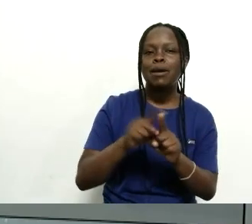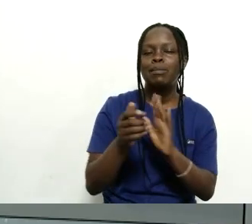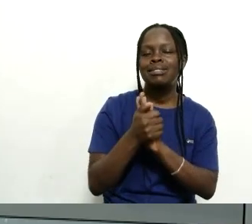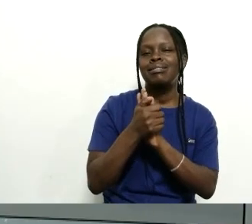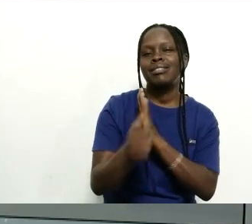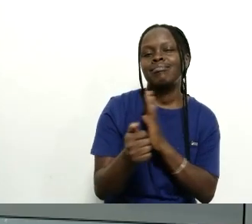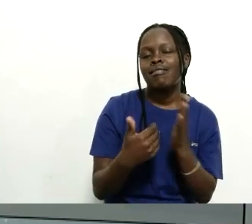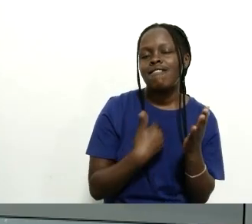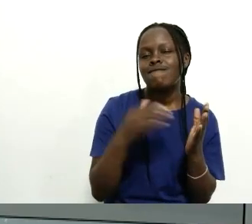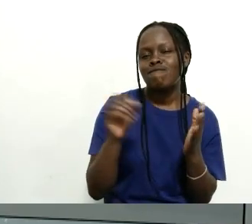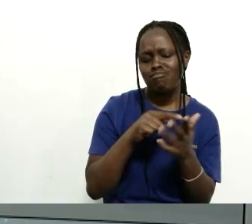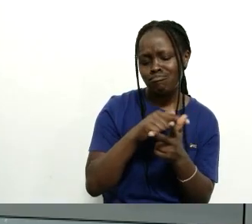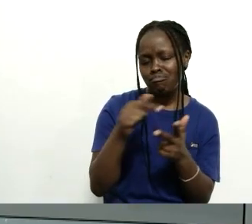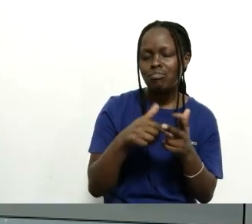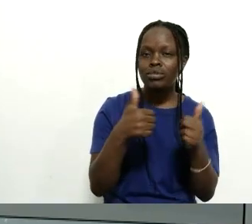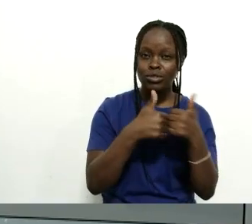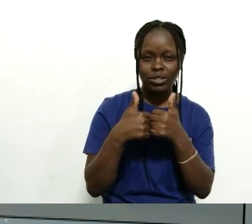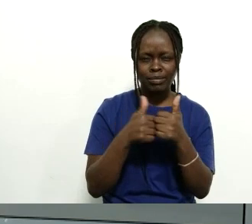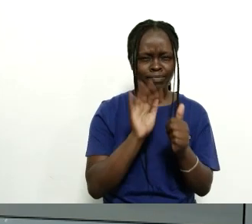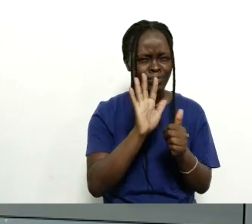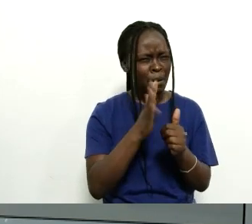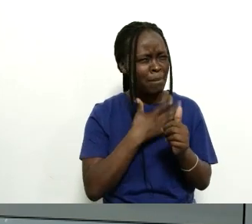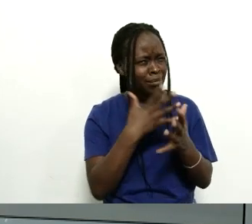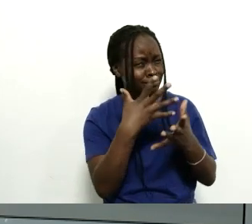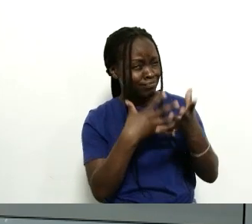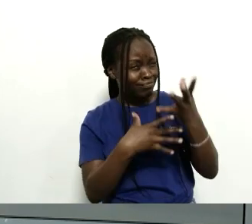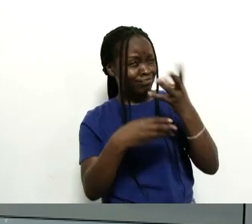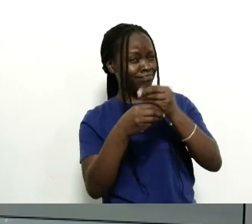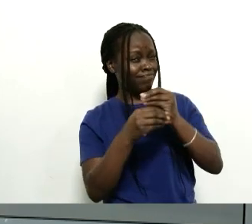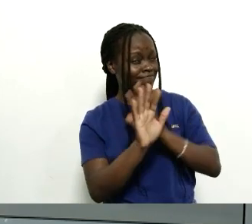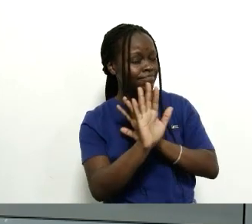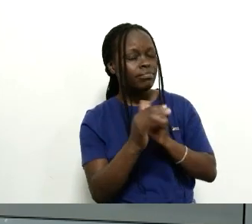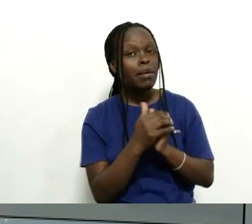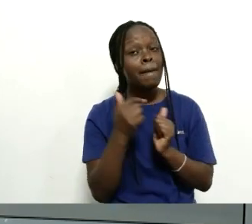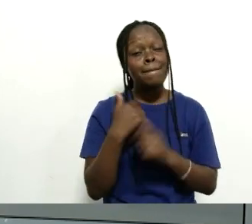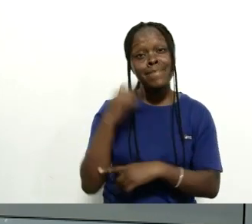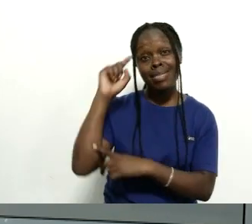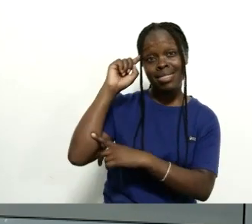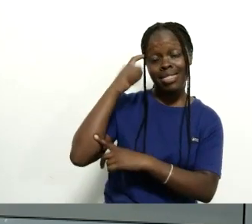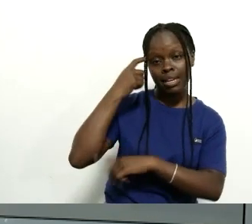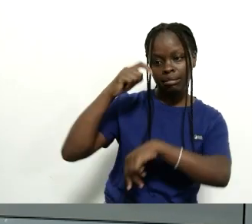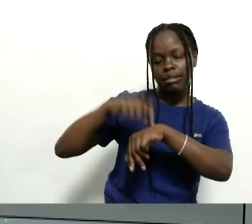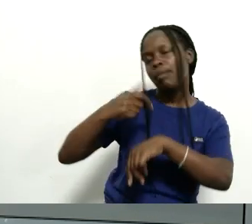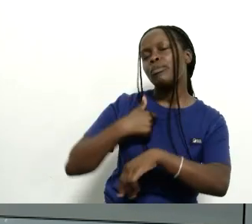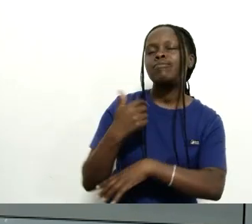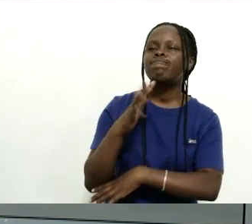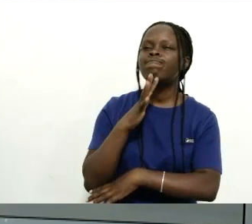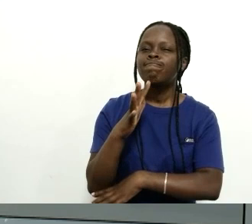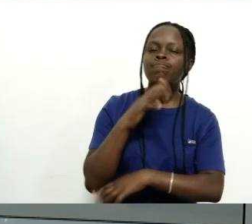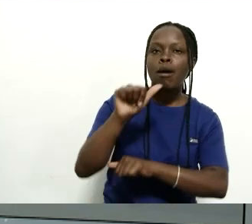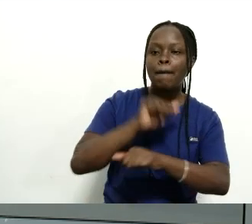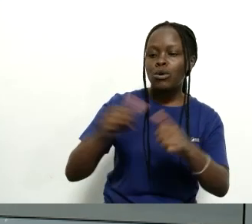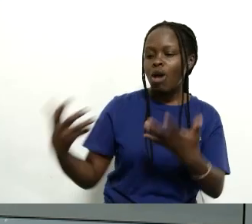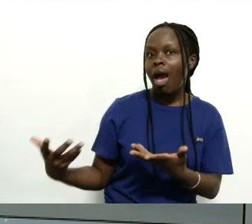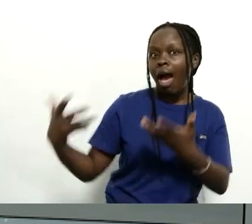program or project called the Raising Readers. And I'd like to hear more about how that's bringing parents into the hybrid learning experience, and more